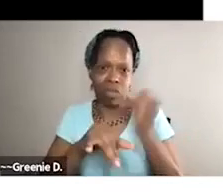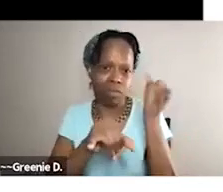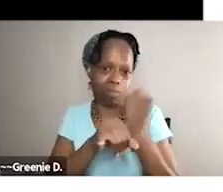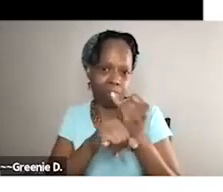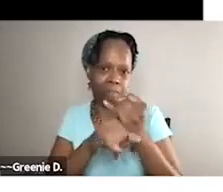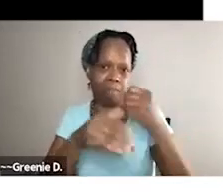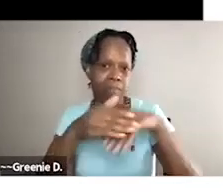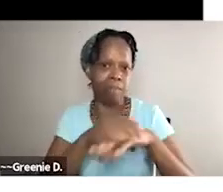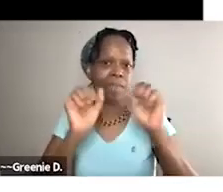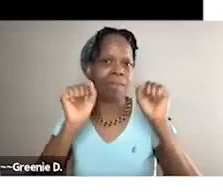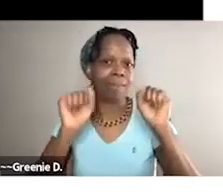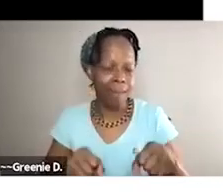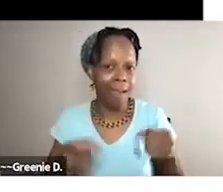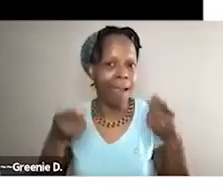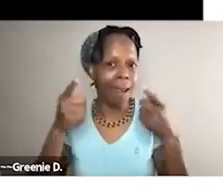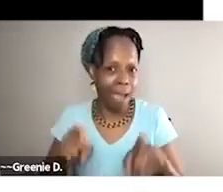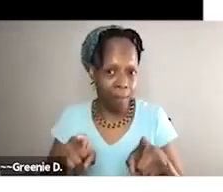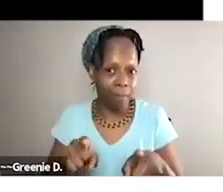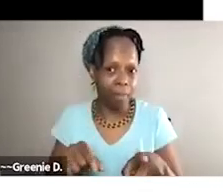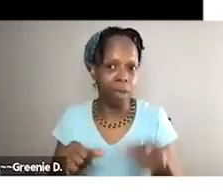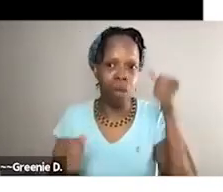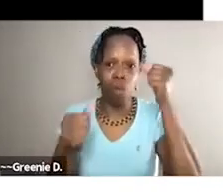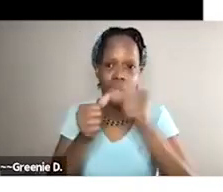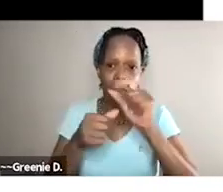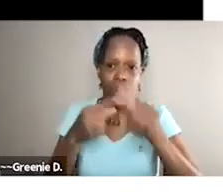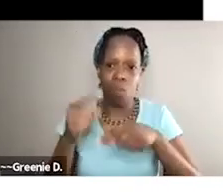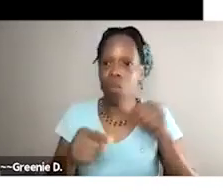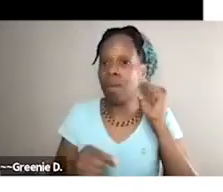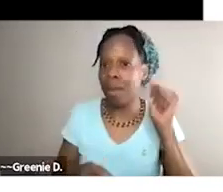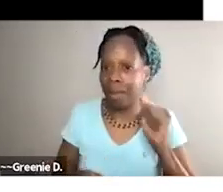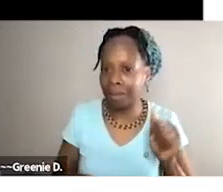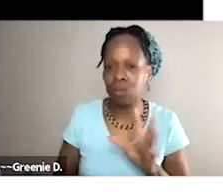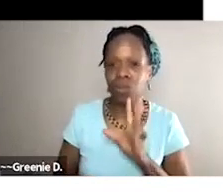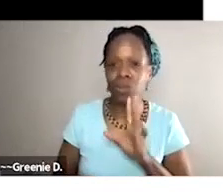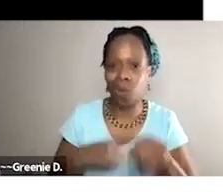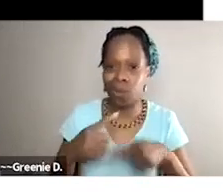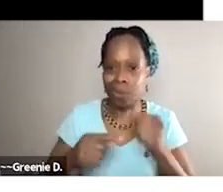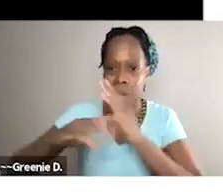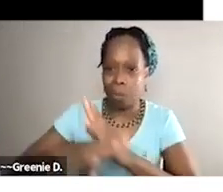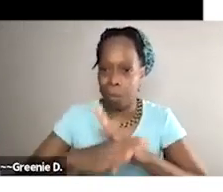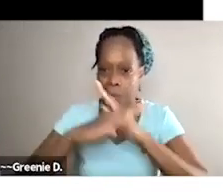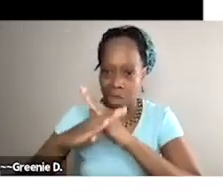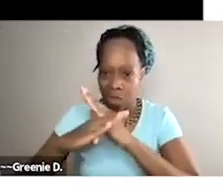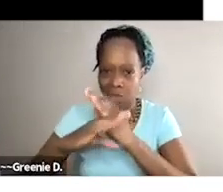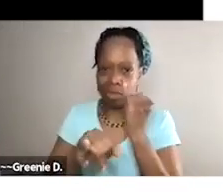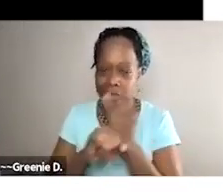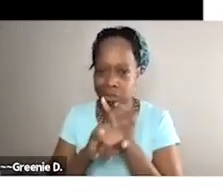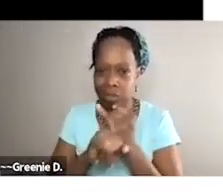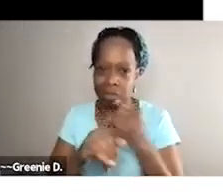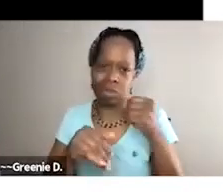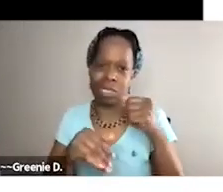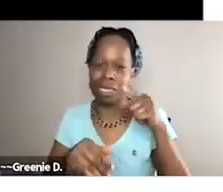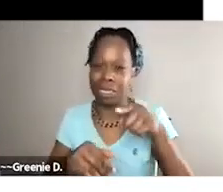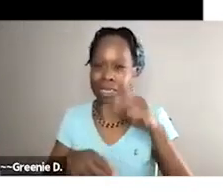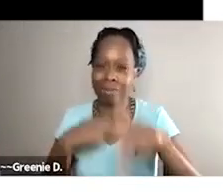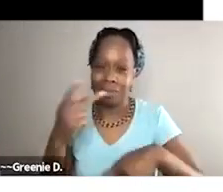know when Ashley was talking about the barriers, when institutional barriers, these are the sort of your systemic changes that need to occur, and they need to occur at every level